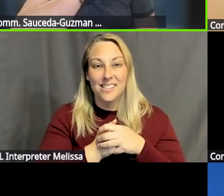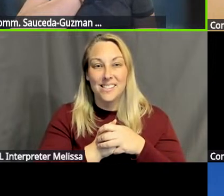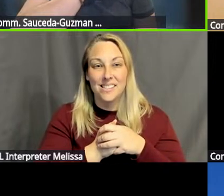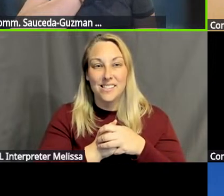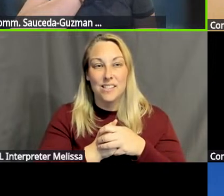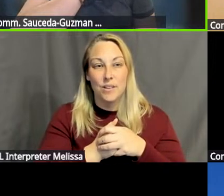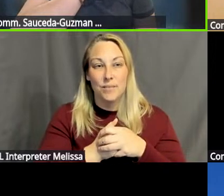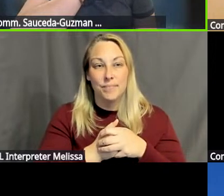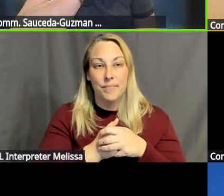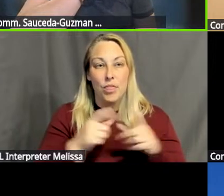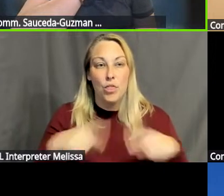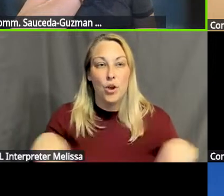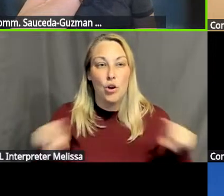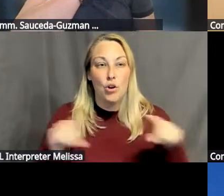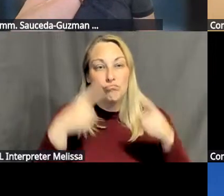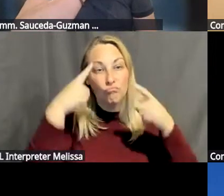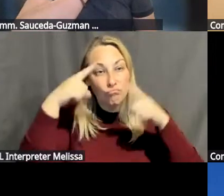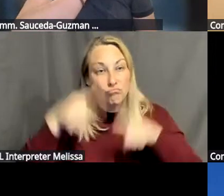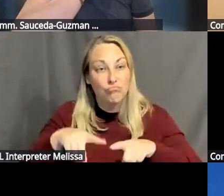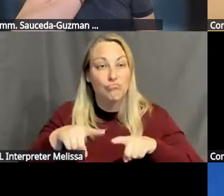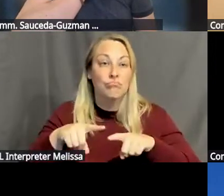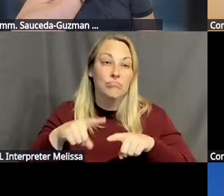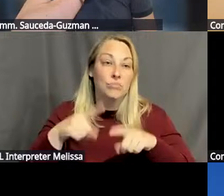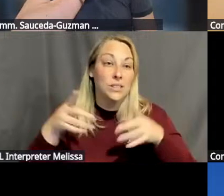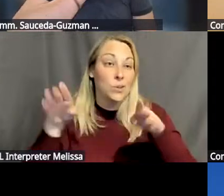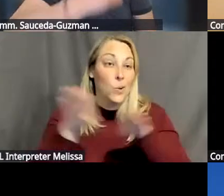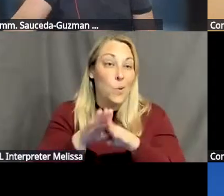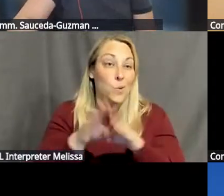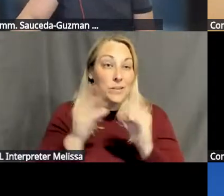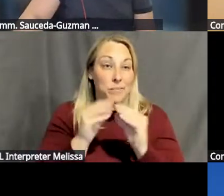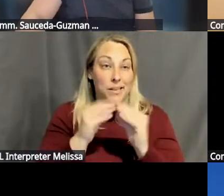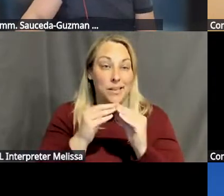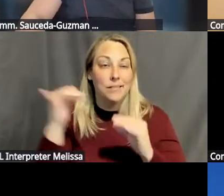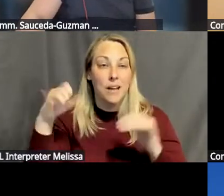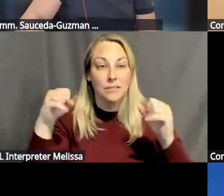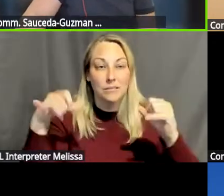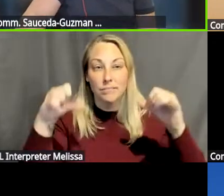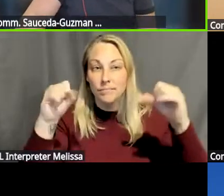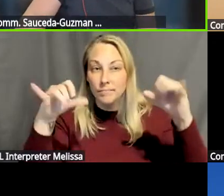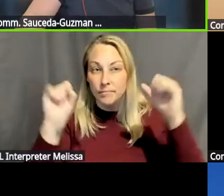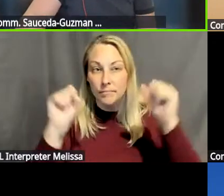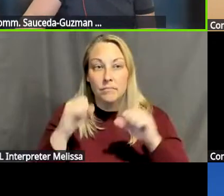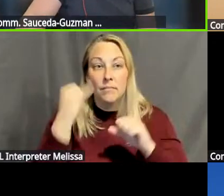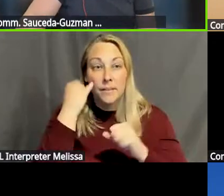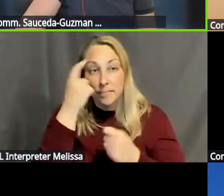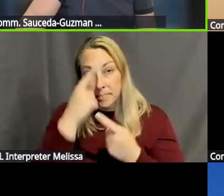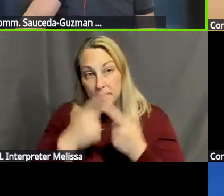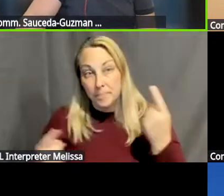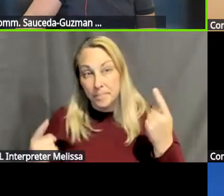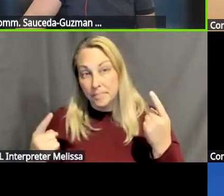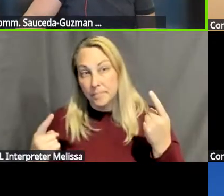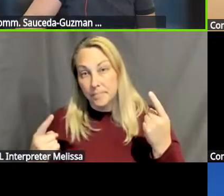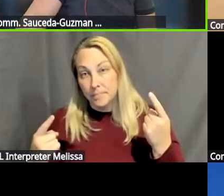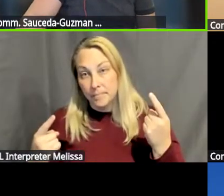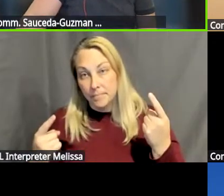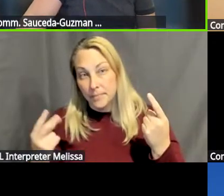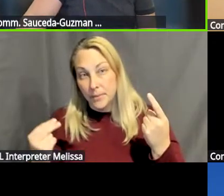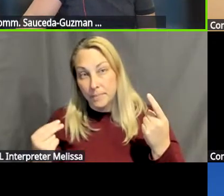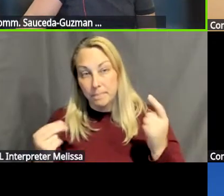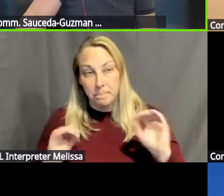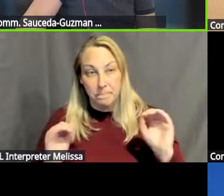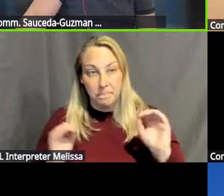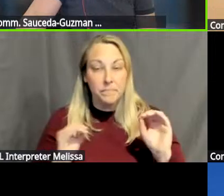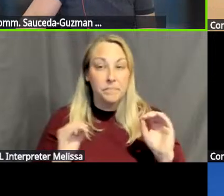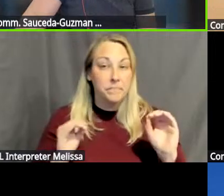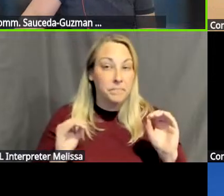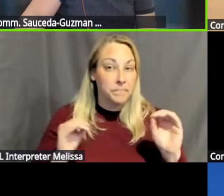tonight's meeting, say aye. Aye. Aye. Aye. Any opposed, say nay. Any